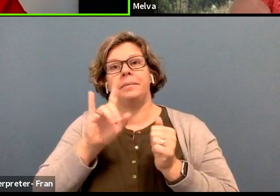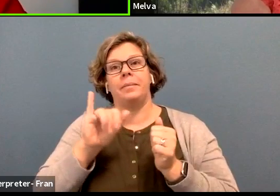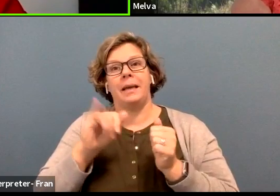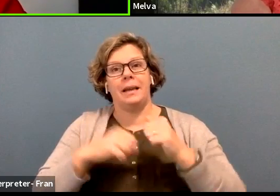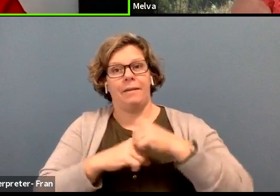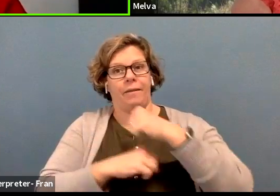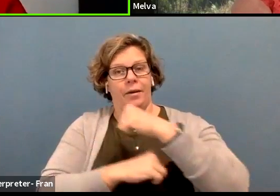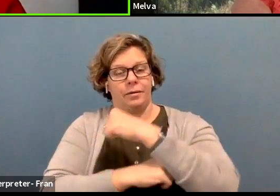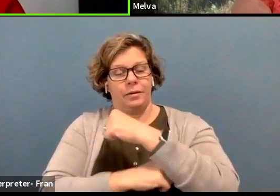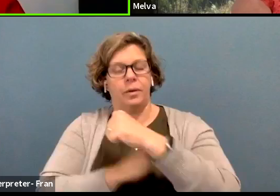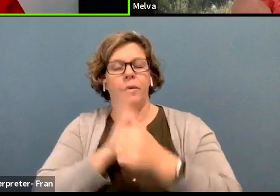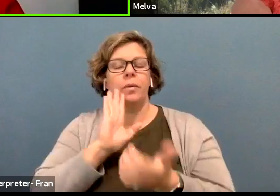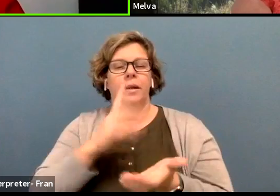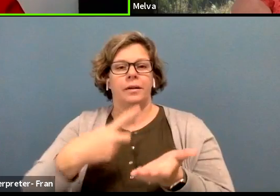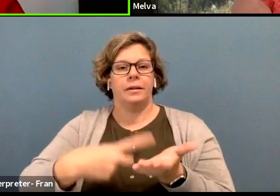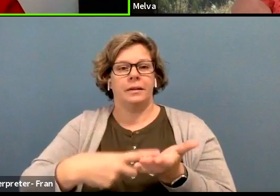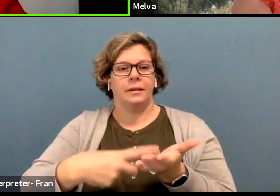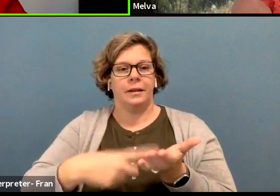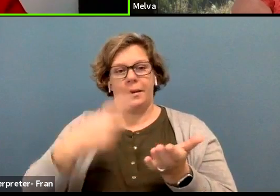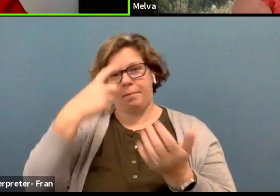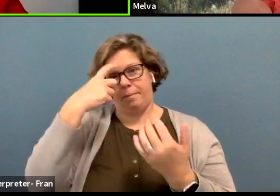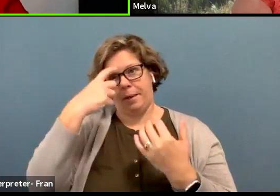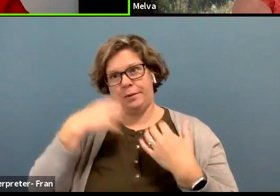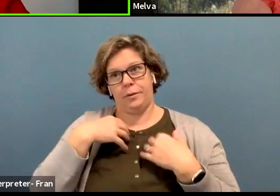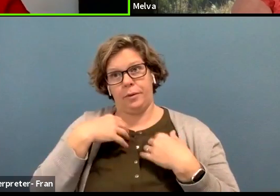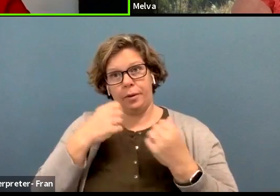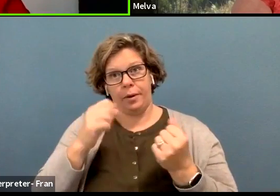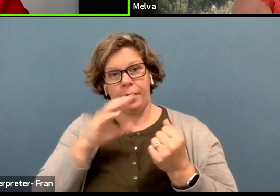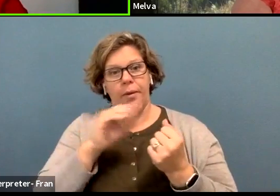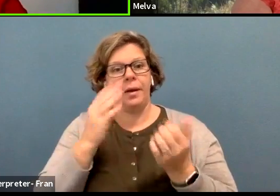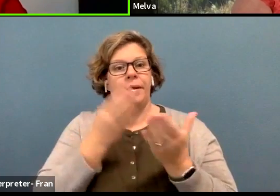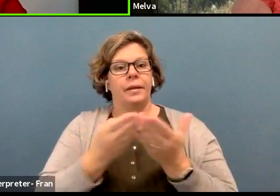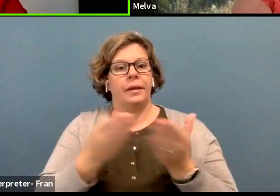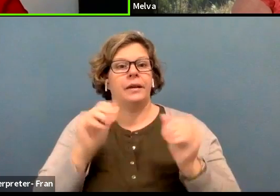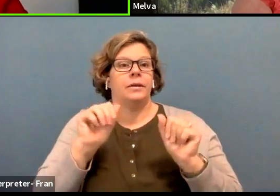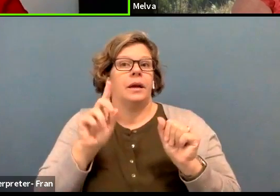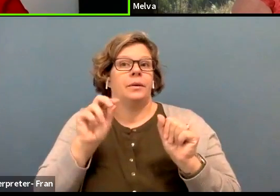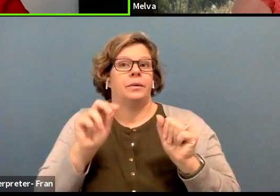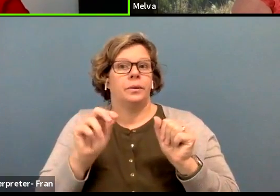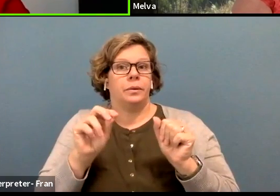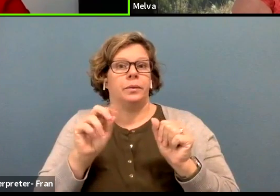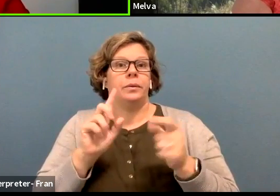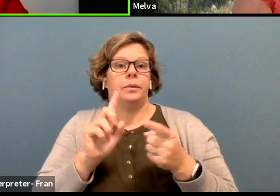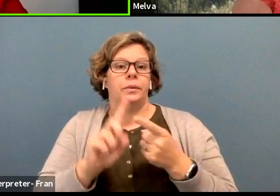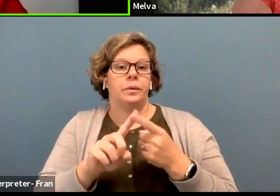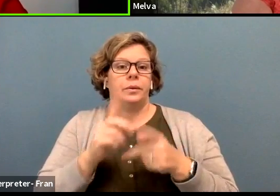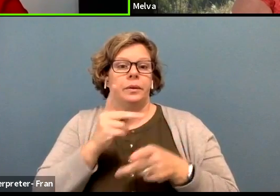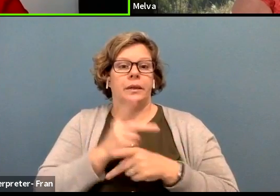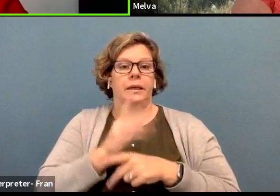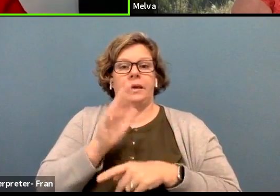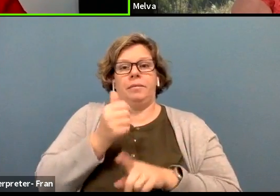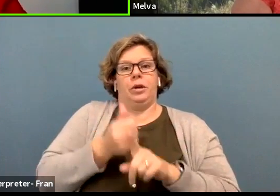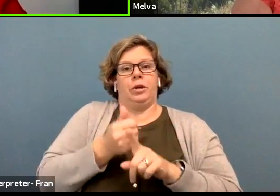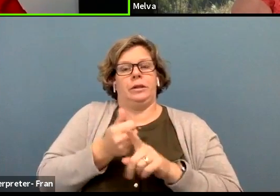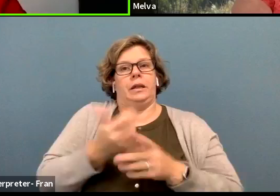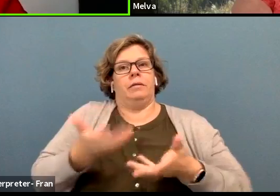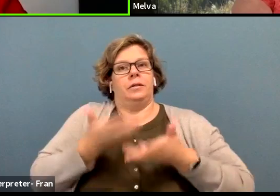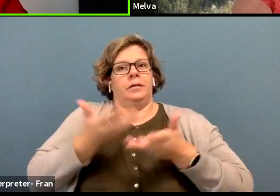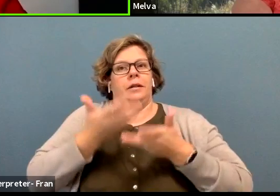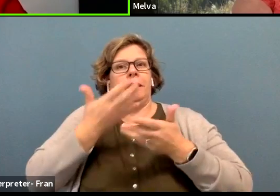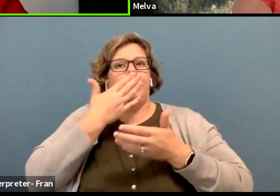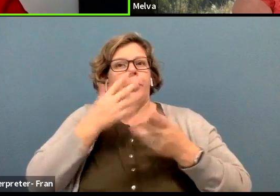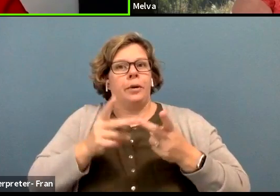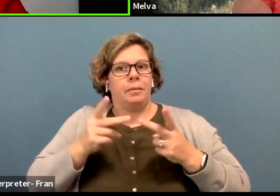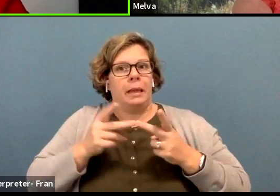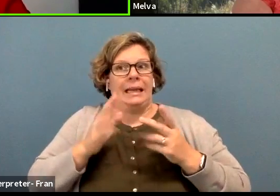talking about some mental health and things you can do to keep yourself in a good place and reach out for